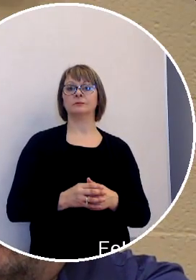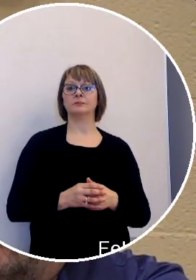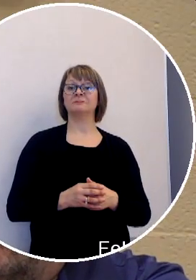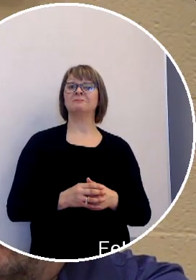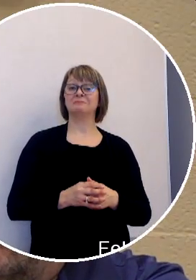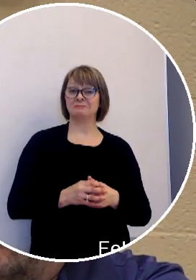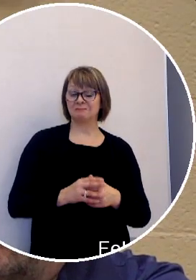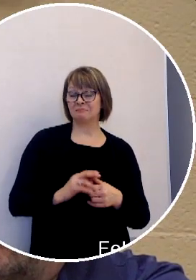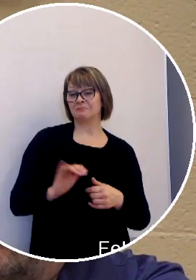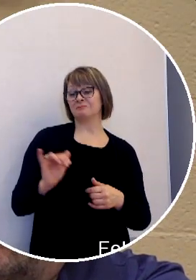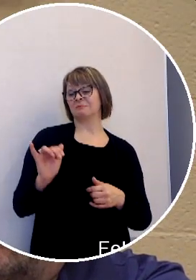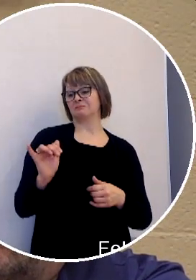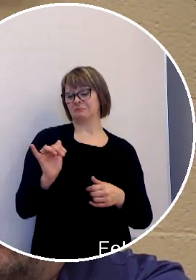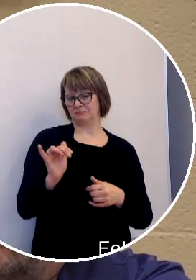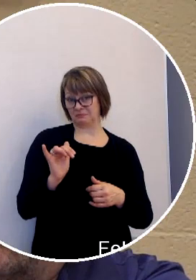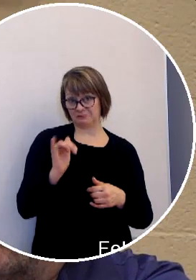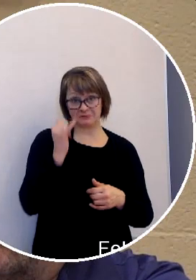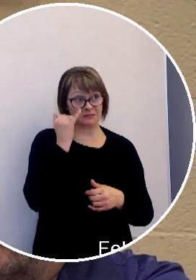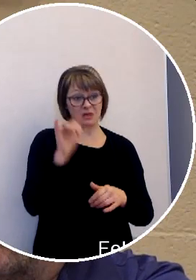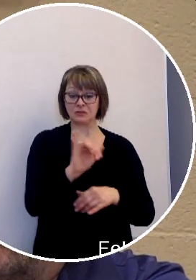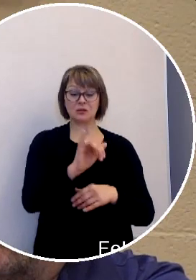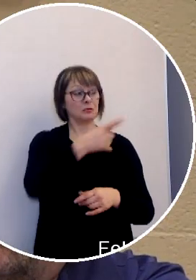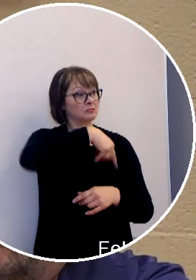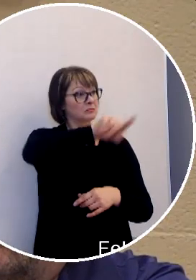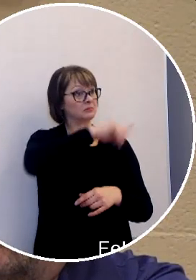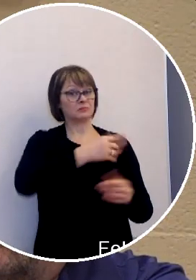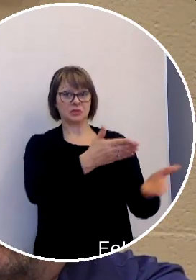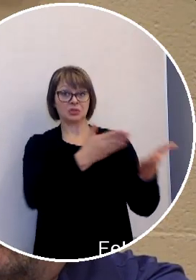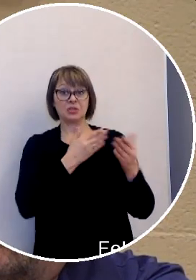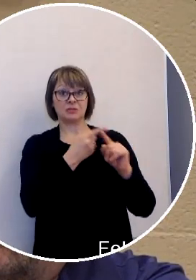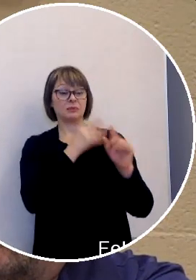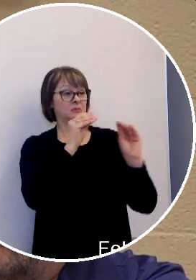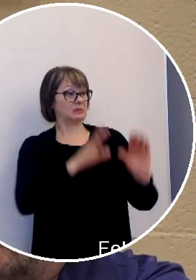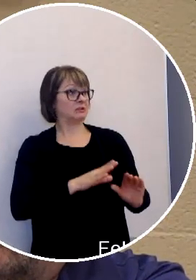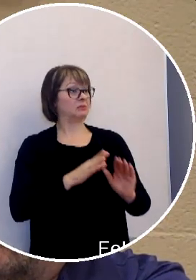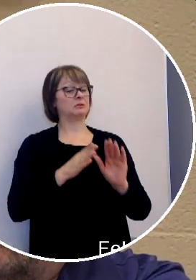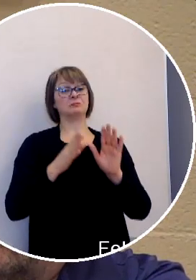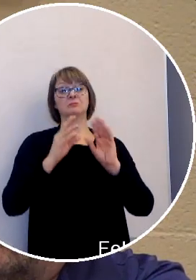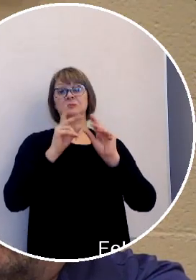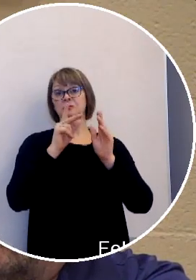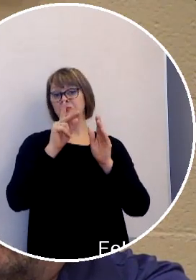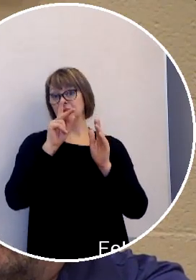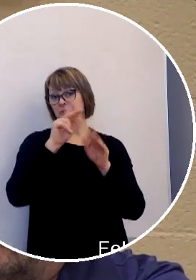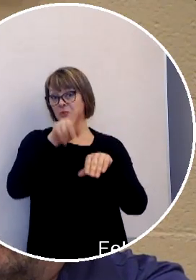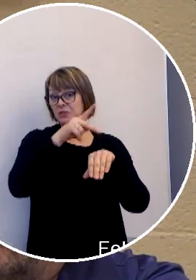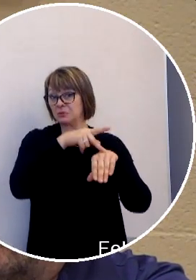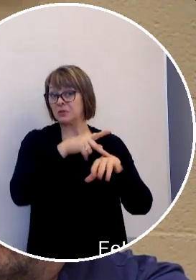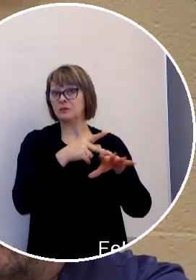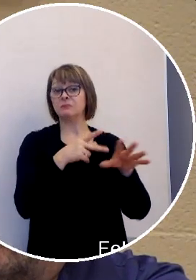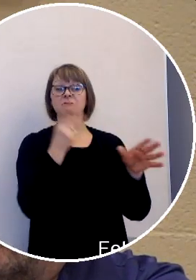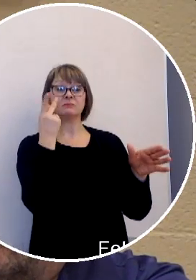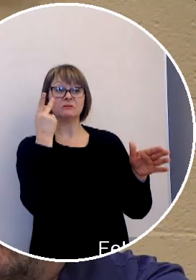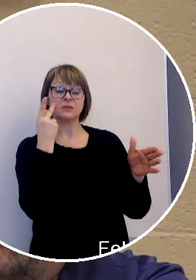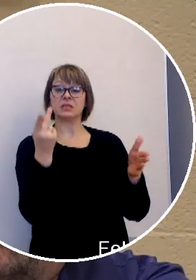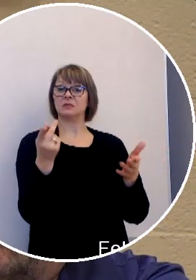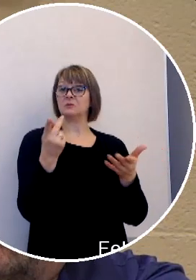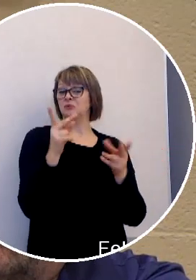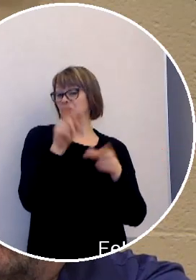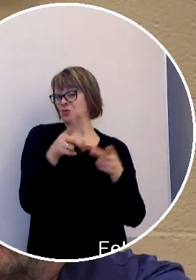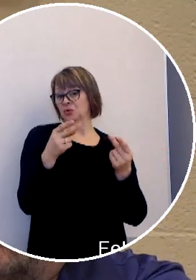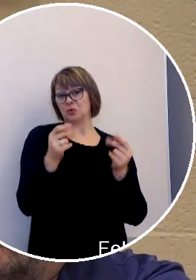So we're looking at getting suggestions from teachers and principals out in the field to see in what direction we should